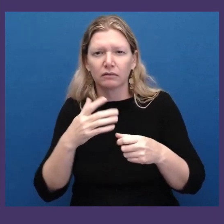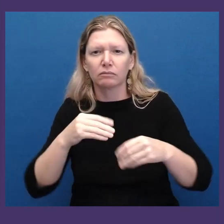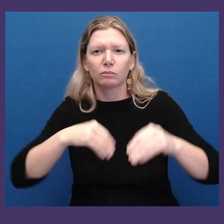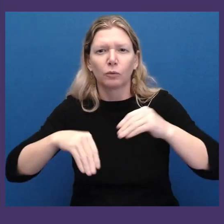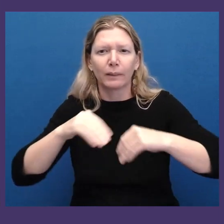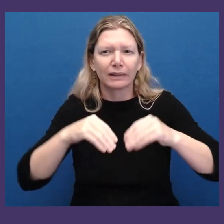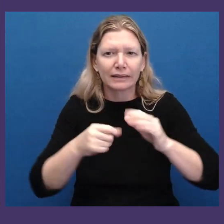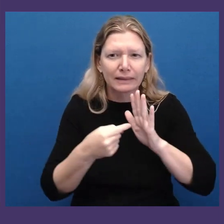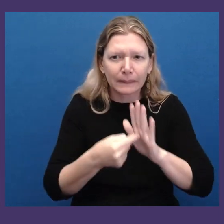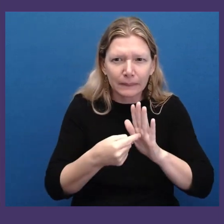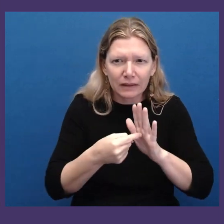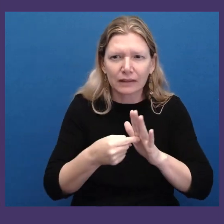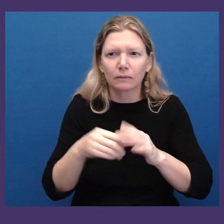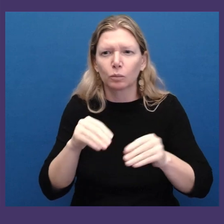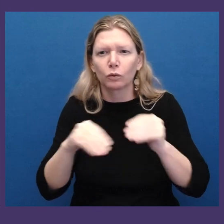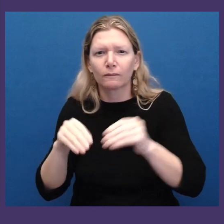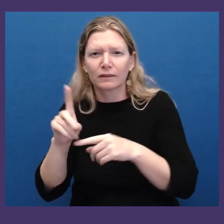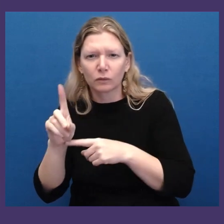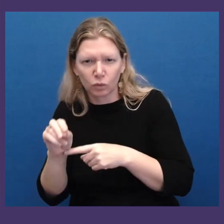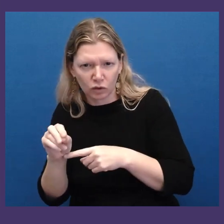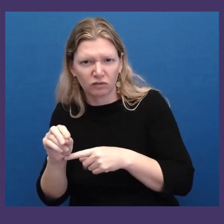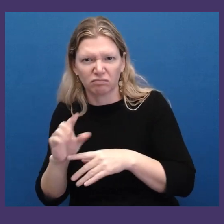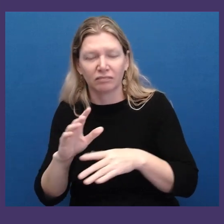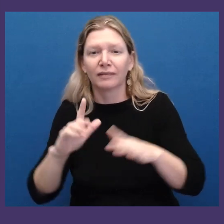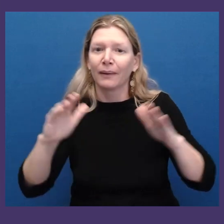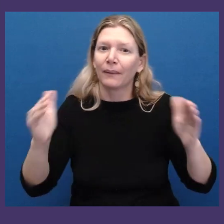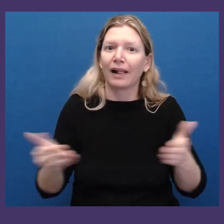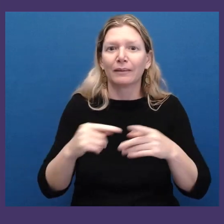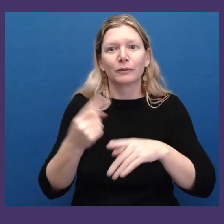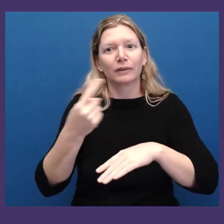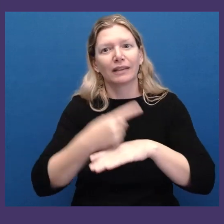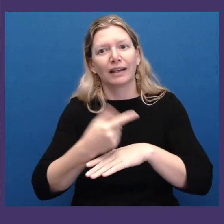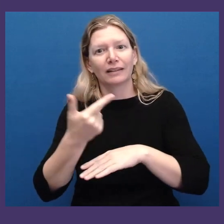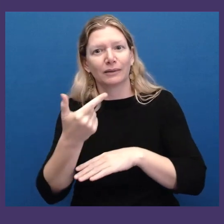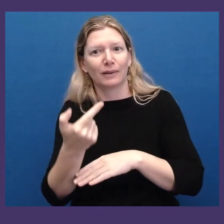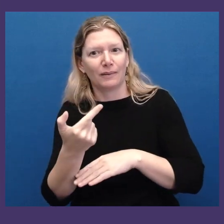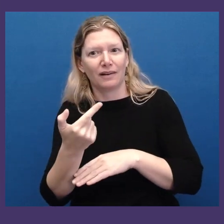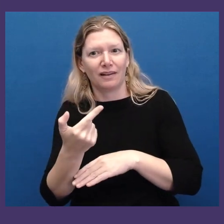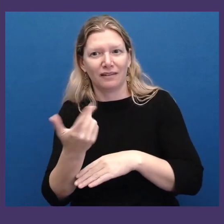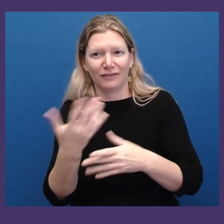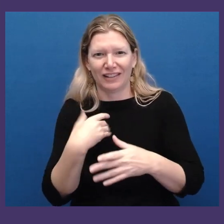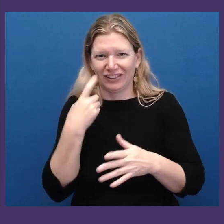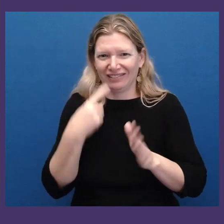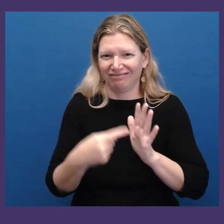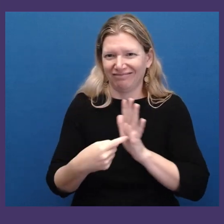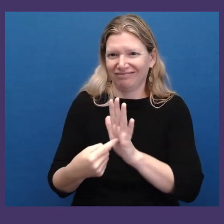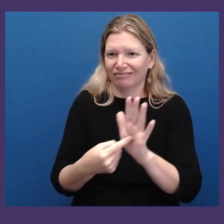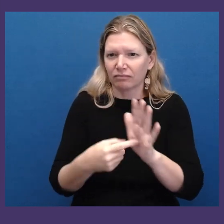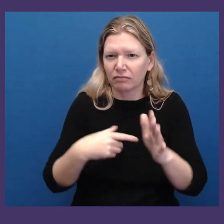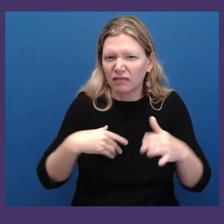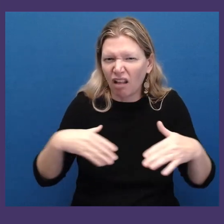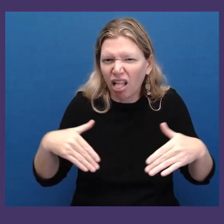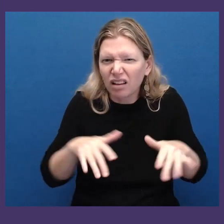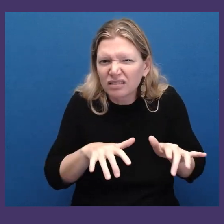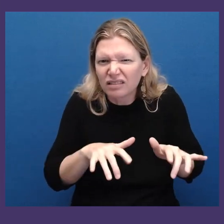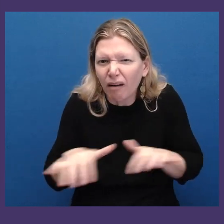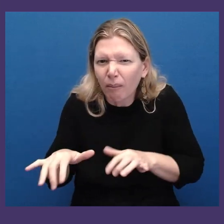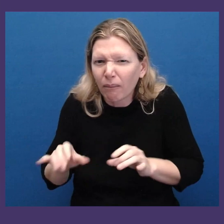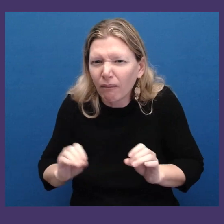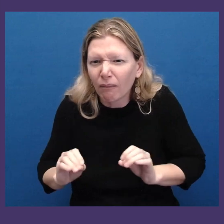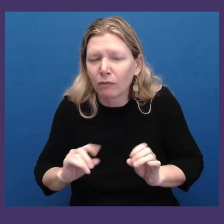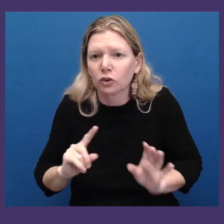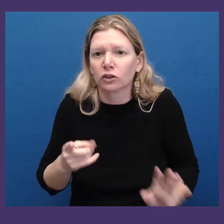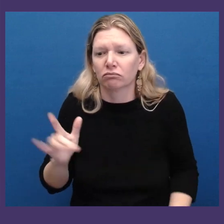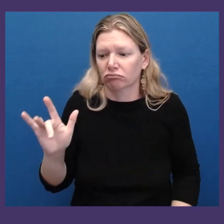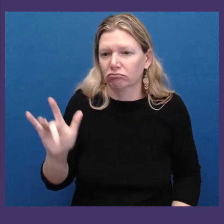of our... What I just showed you was without typing a single thing, I just had to hit the enter key, was creating